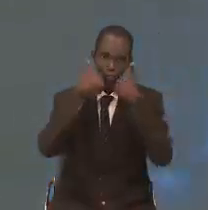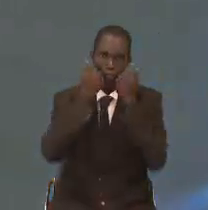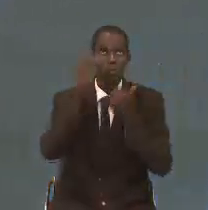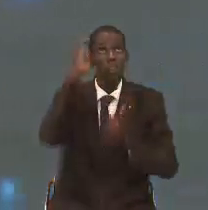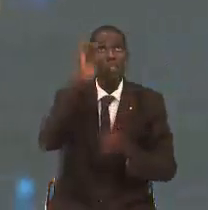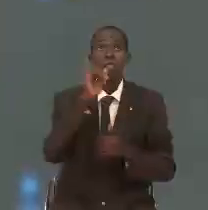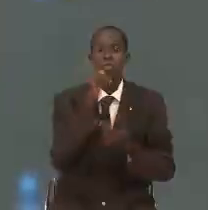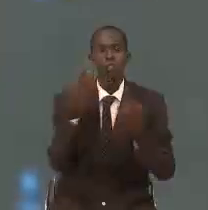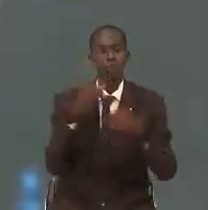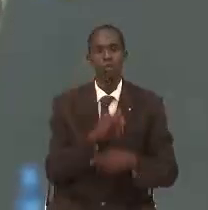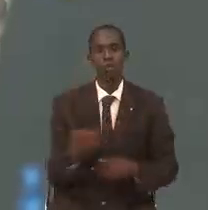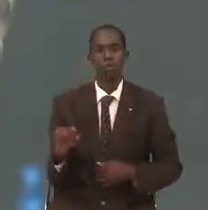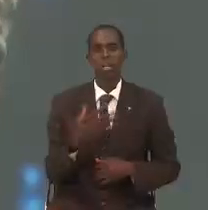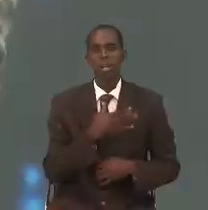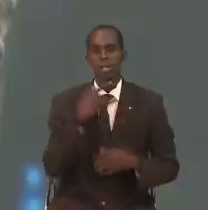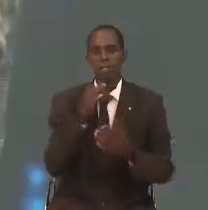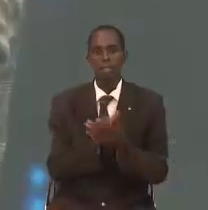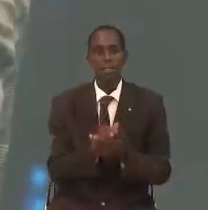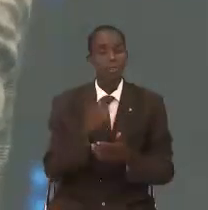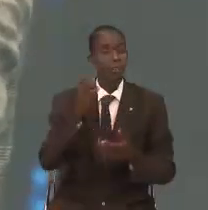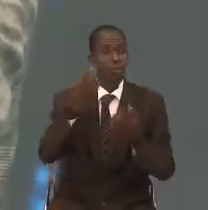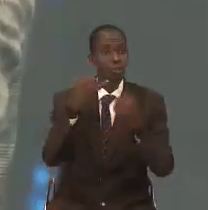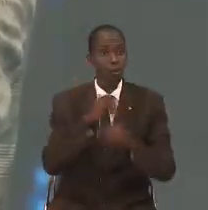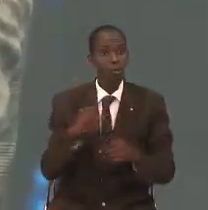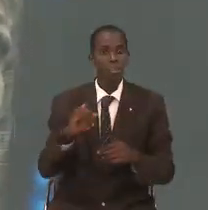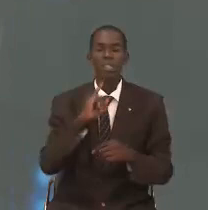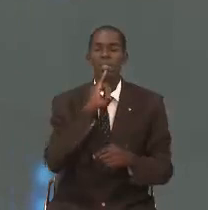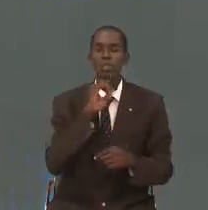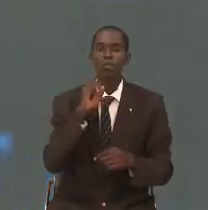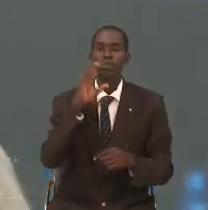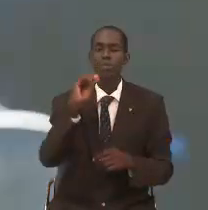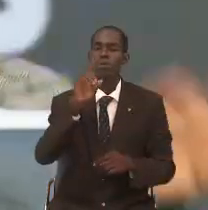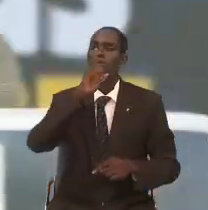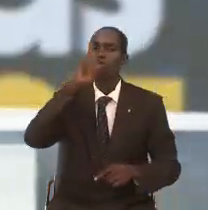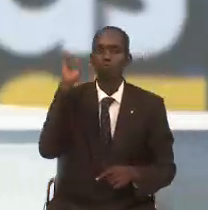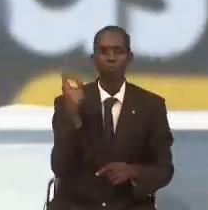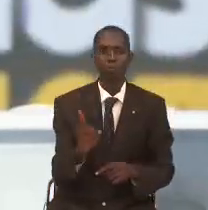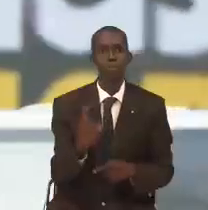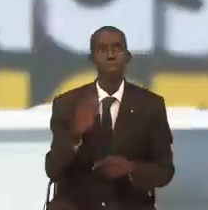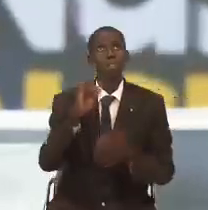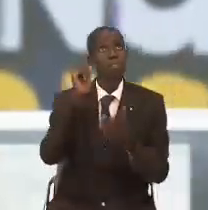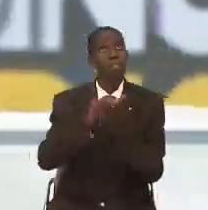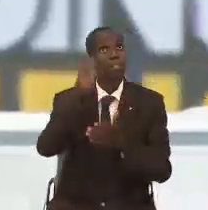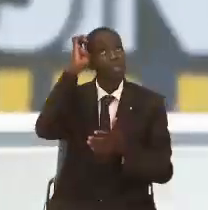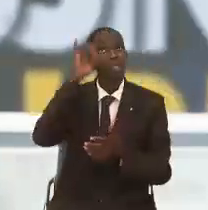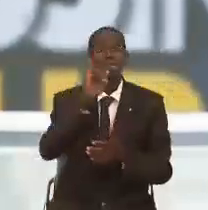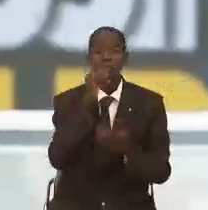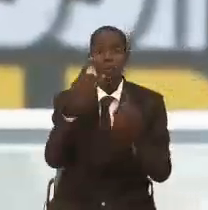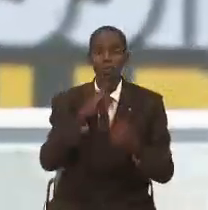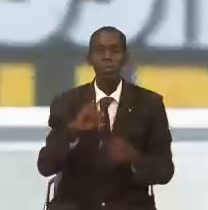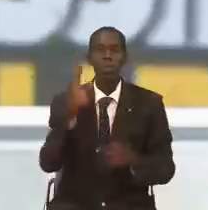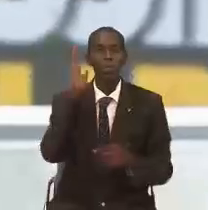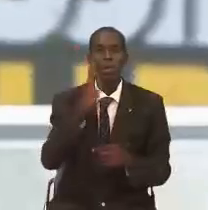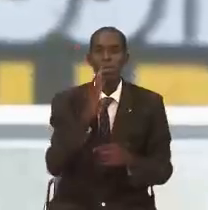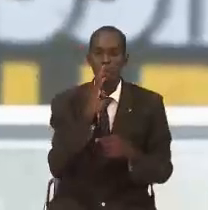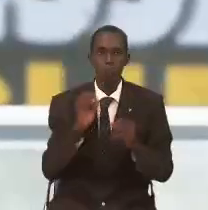he tells us that coming is sure and certain. That coming will be sudden. And then